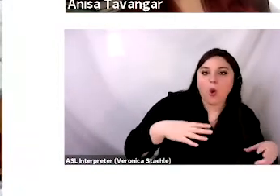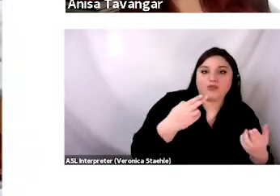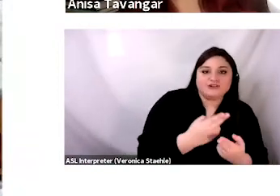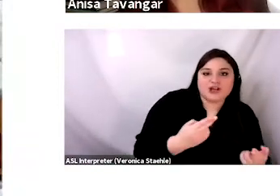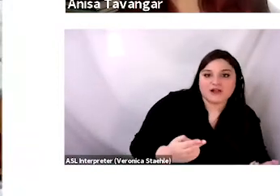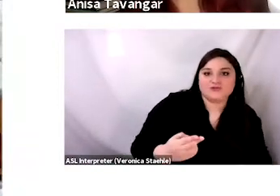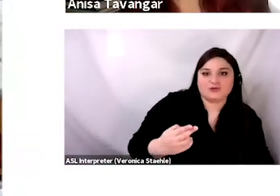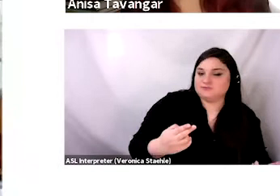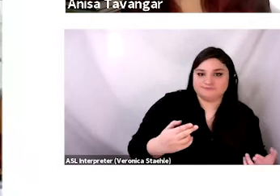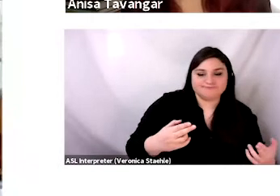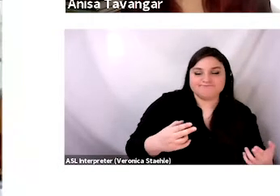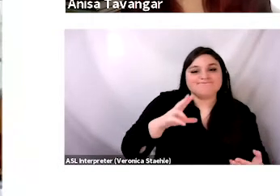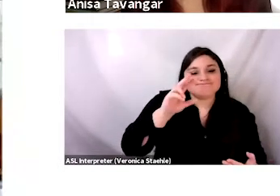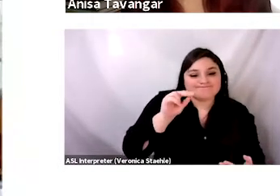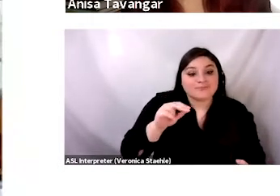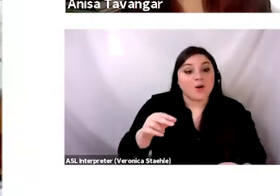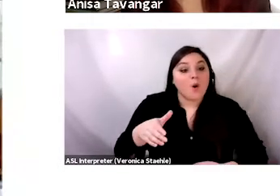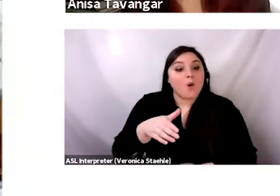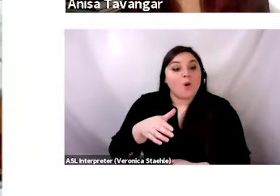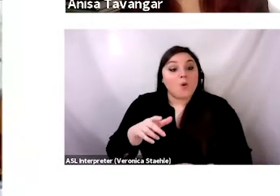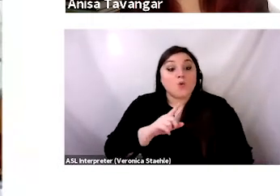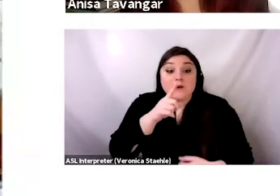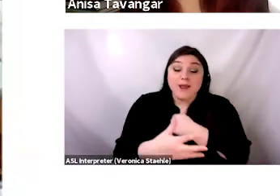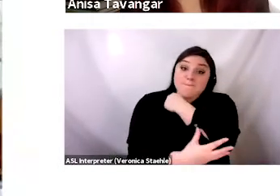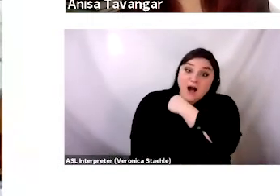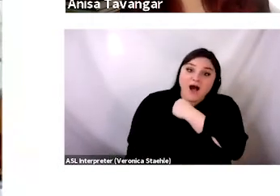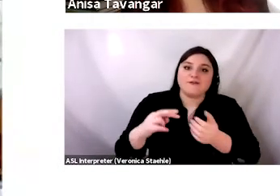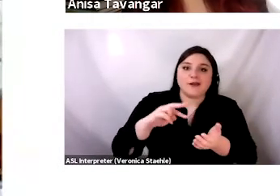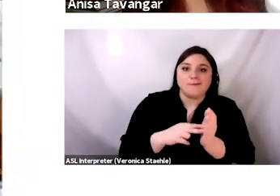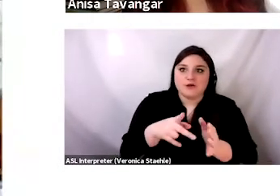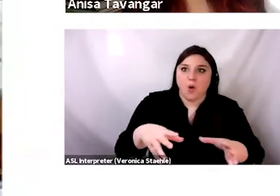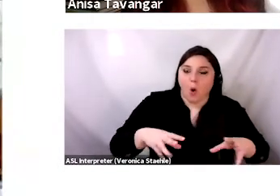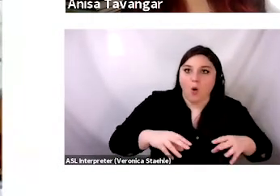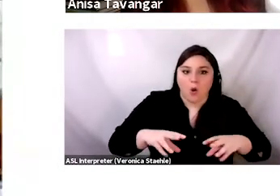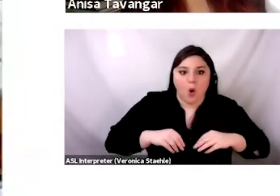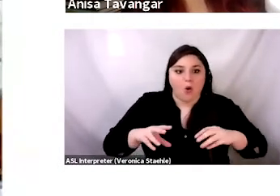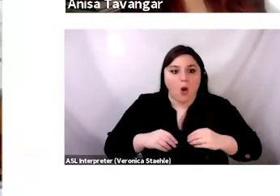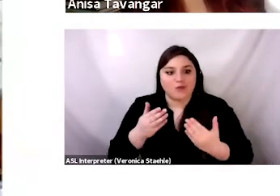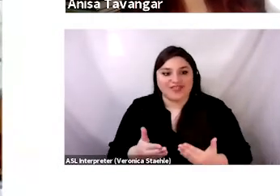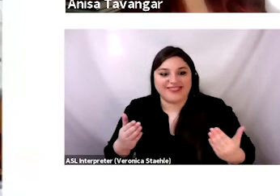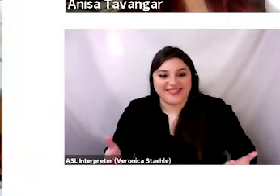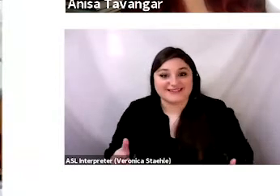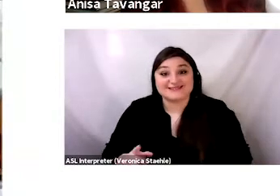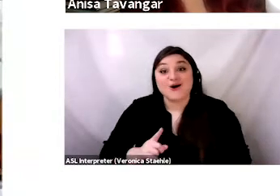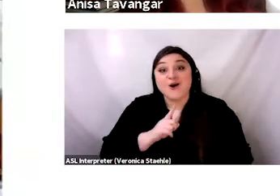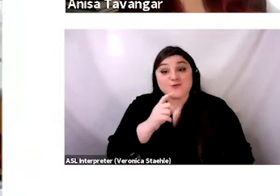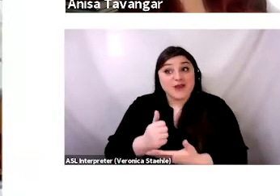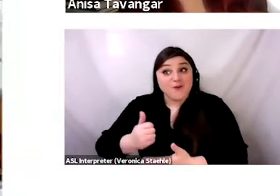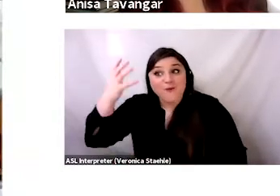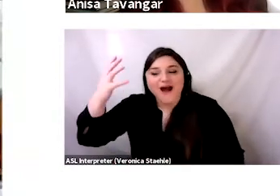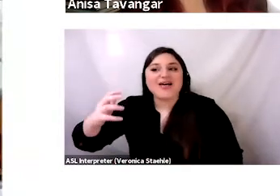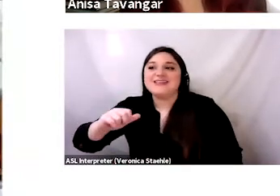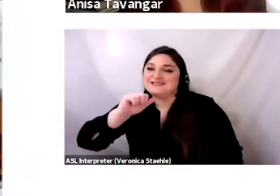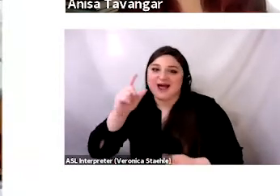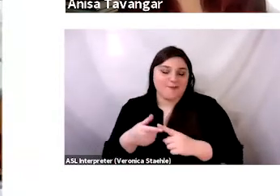is the belief that the purpose of life is acquiring wealth and owning things. Real wealth is not the possession of property, but